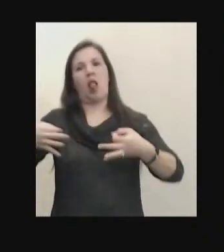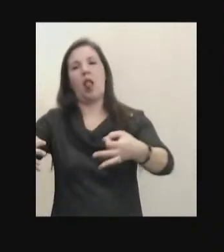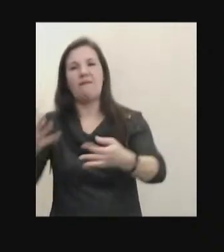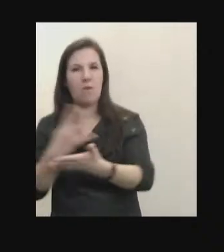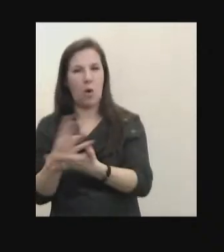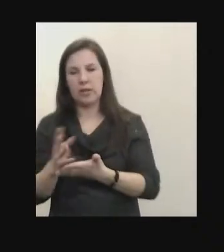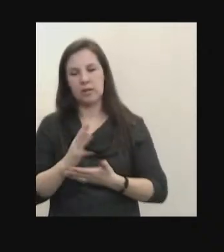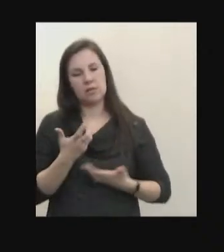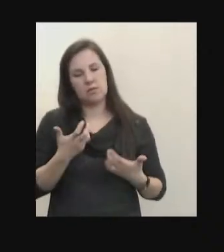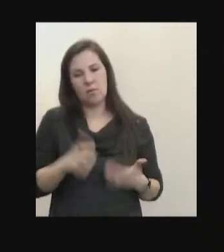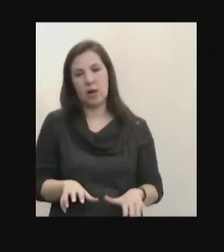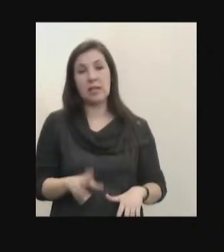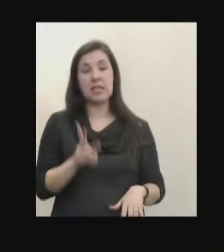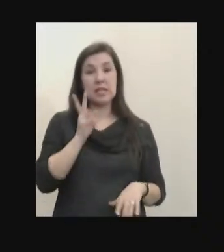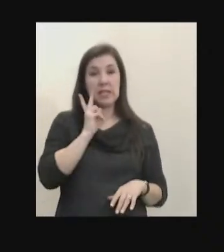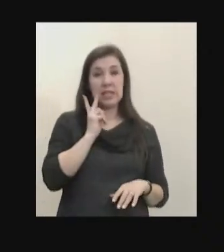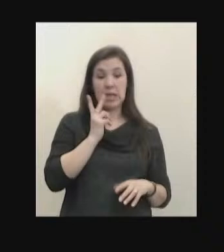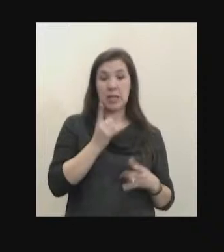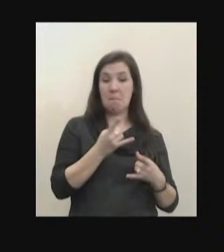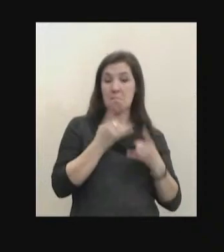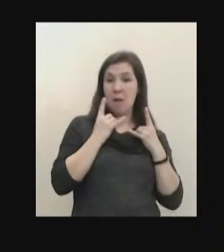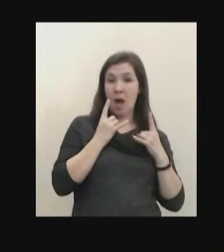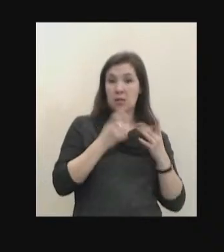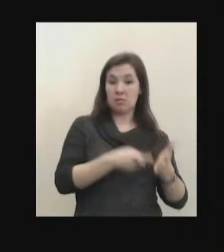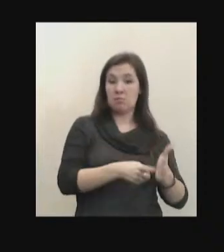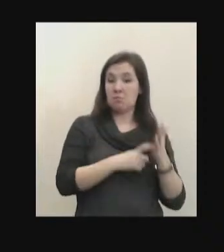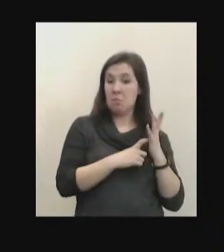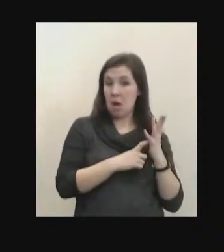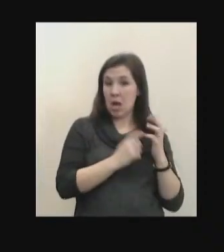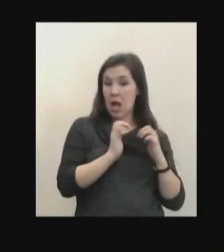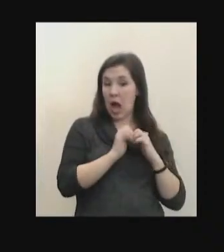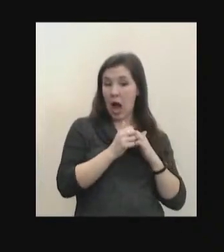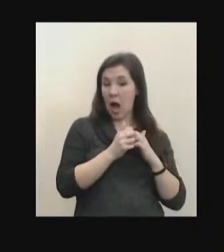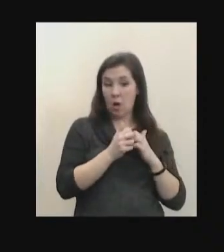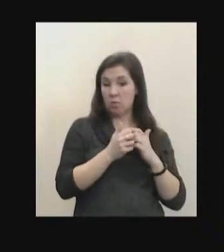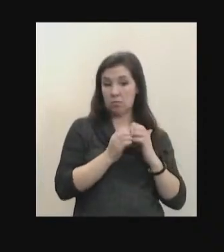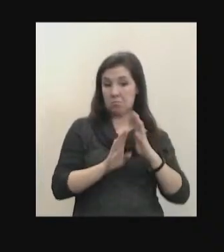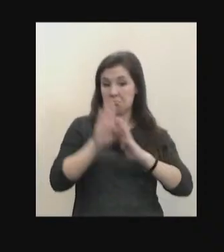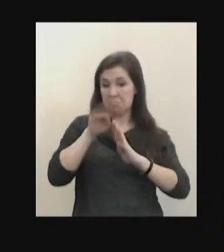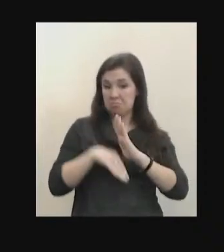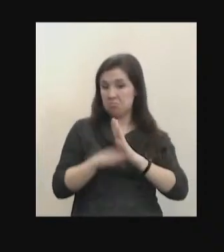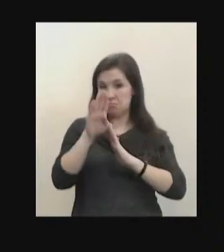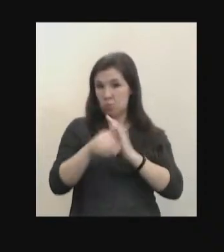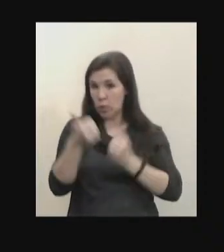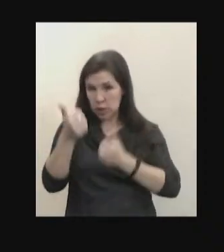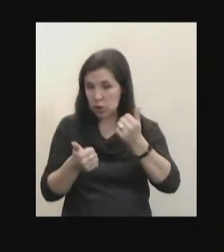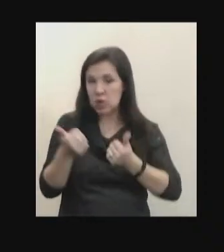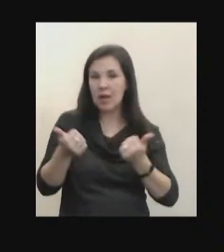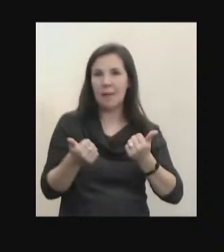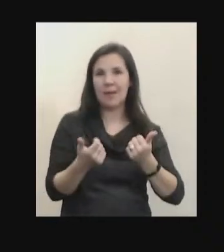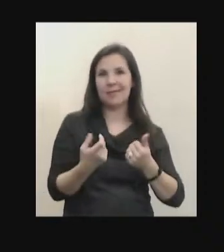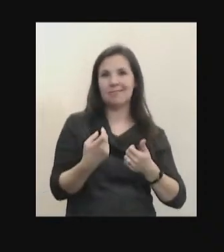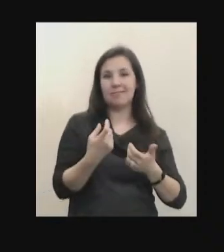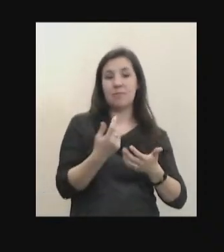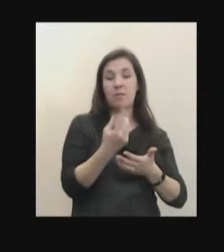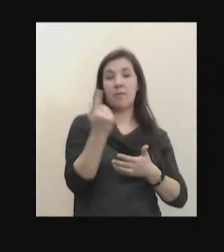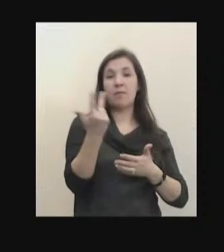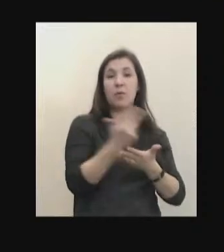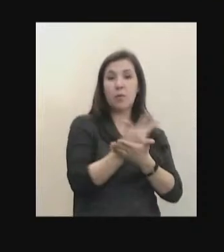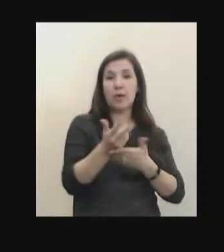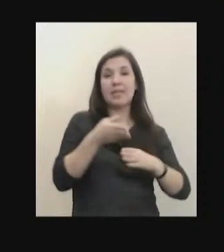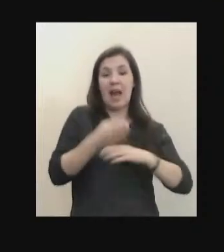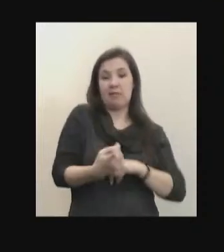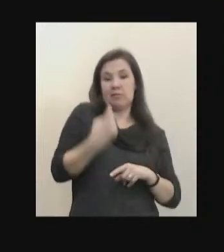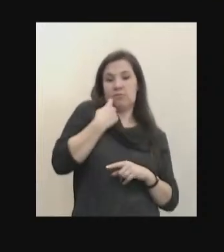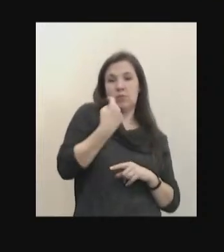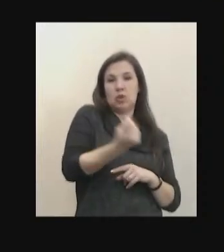full effect of the mask mandate being implemented. So considering it was implemented on a Tuesday, 3 weeks after that would have been December